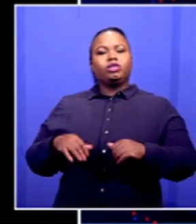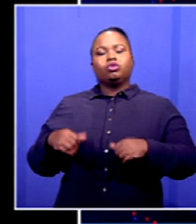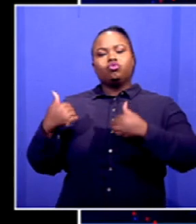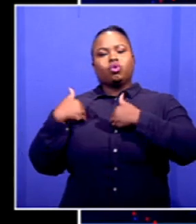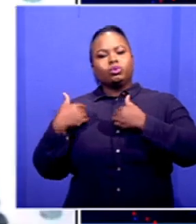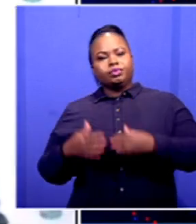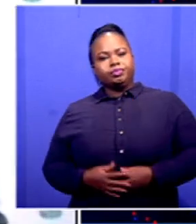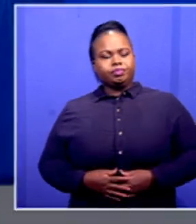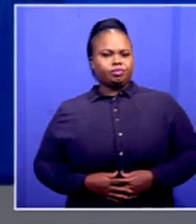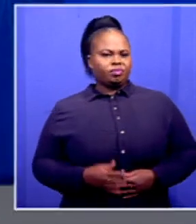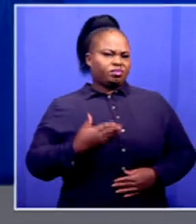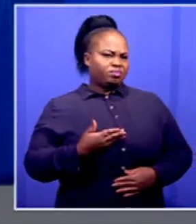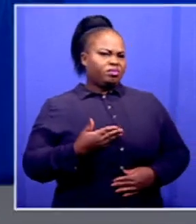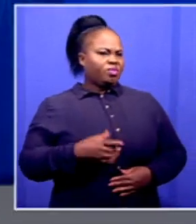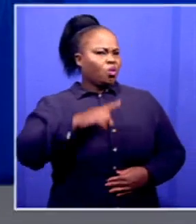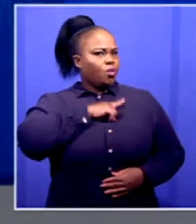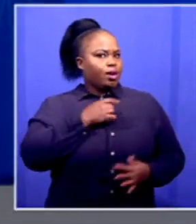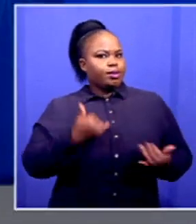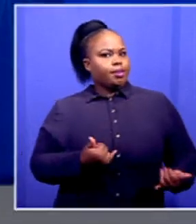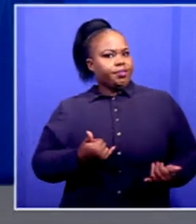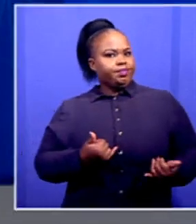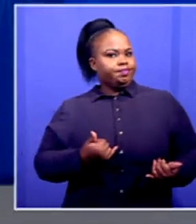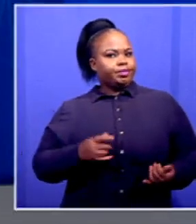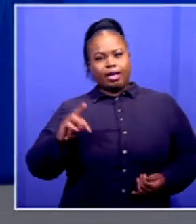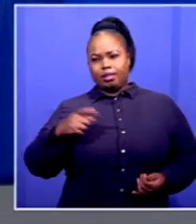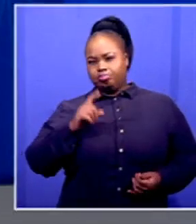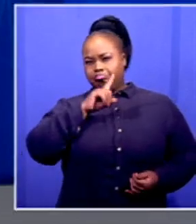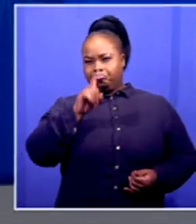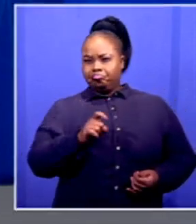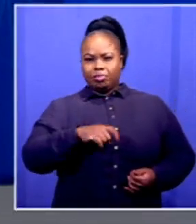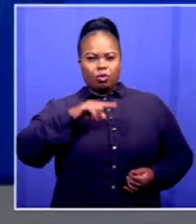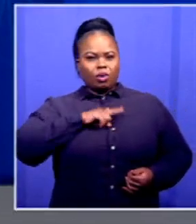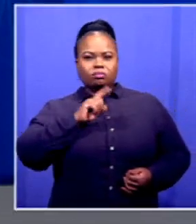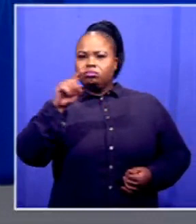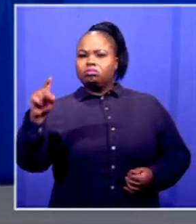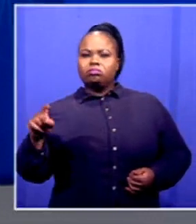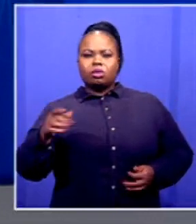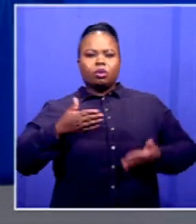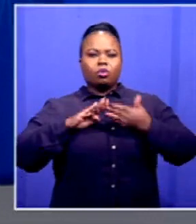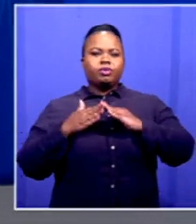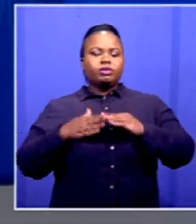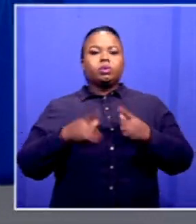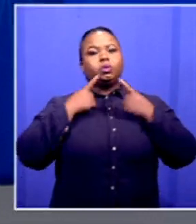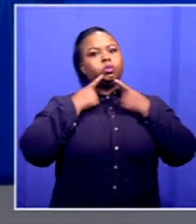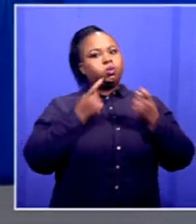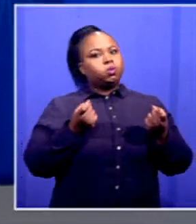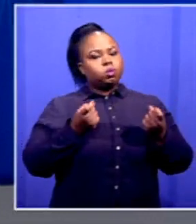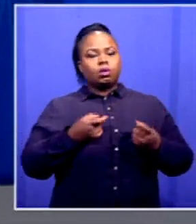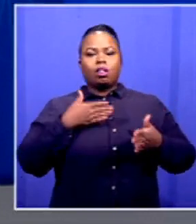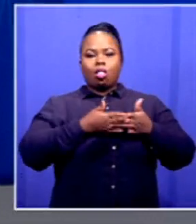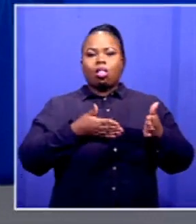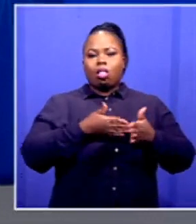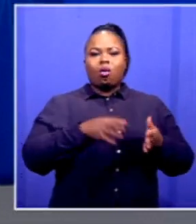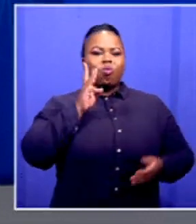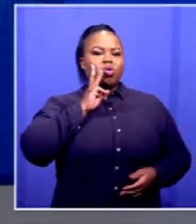Yeah. Minister, why now, some would ask? Various communities have been complaining about access to